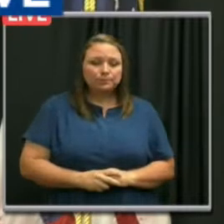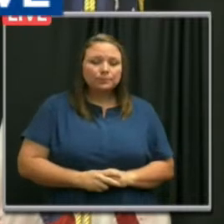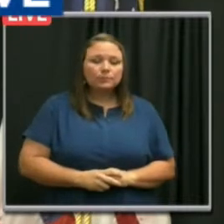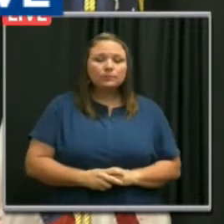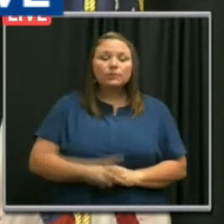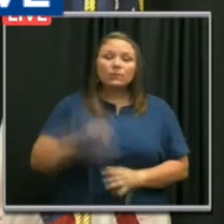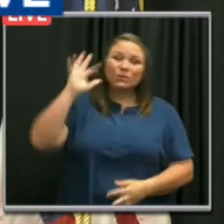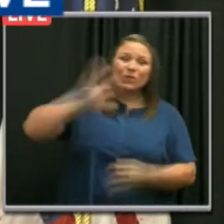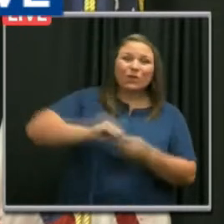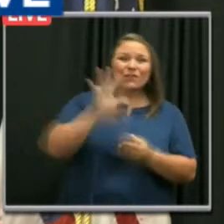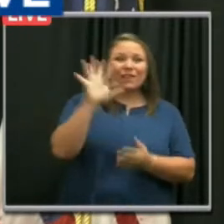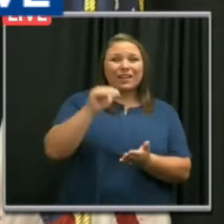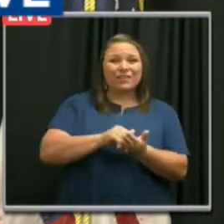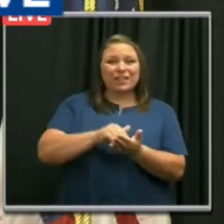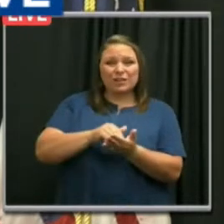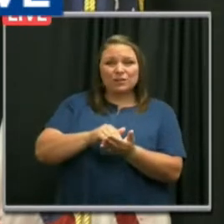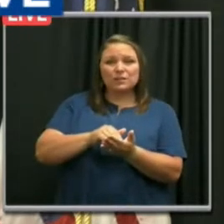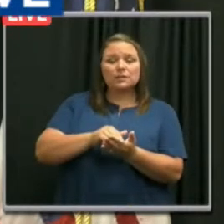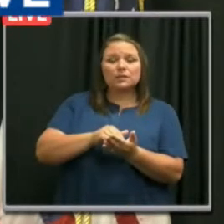of the